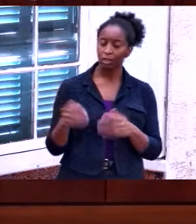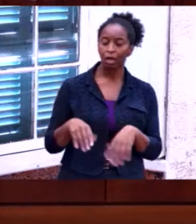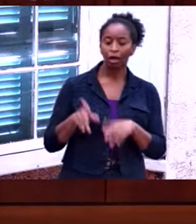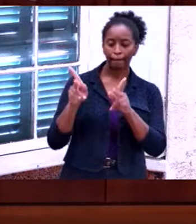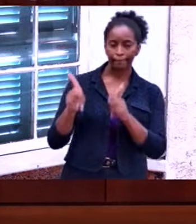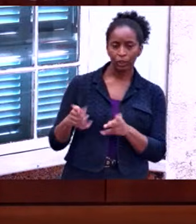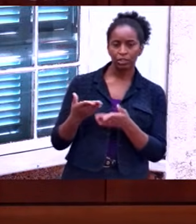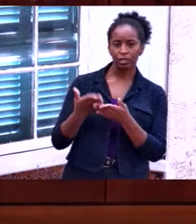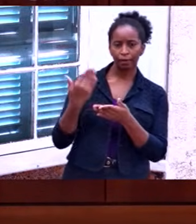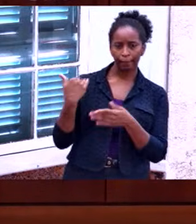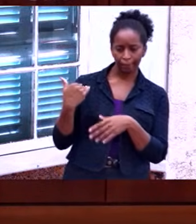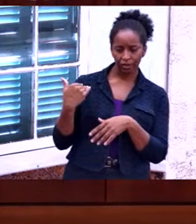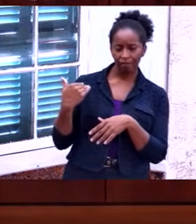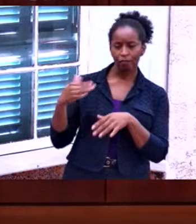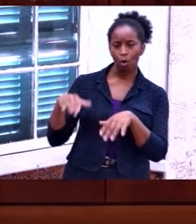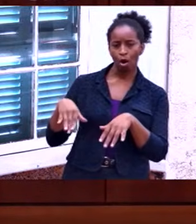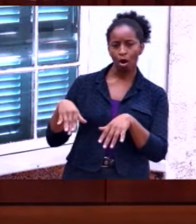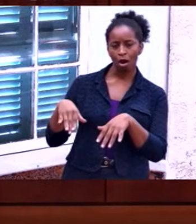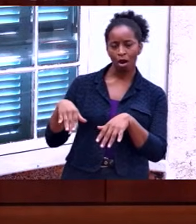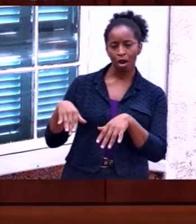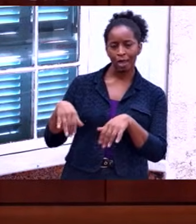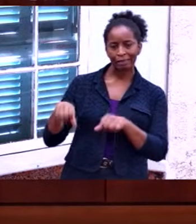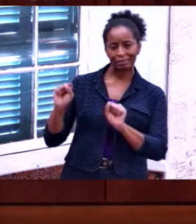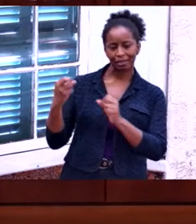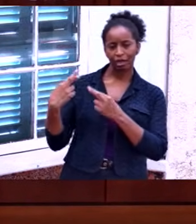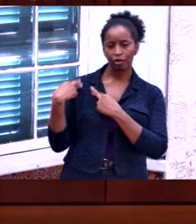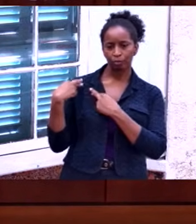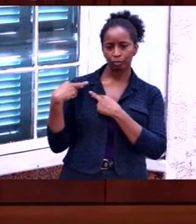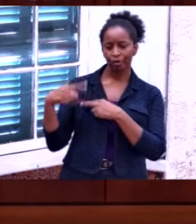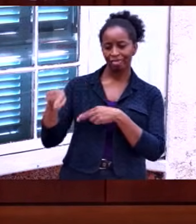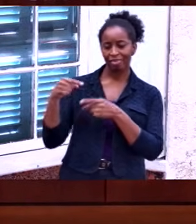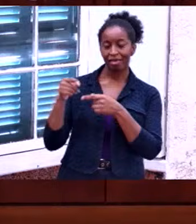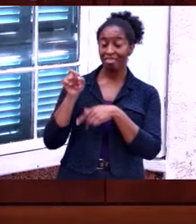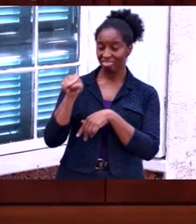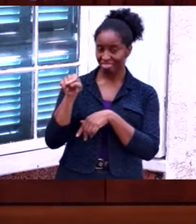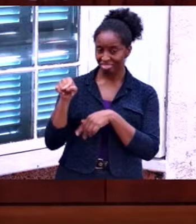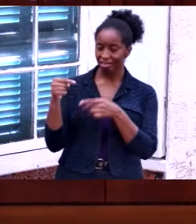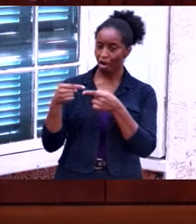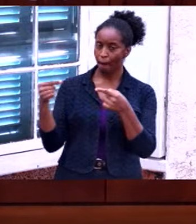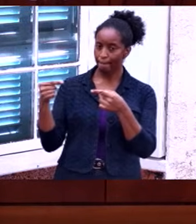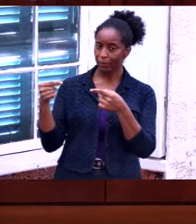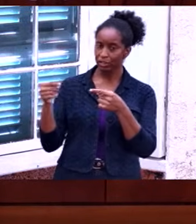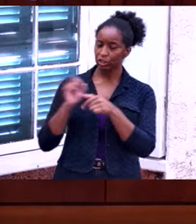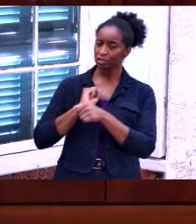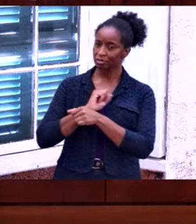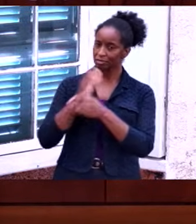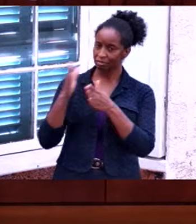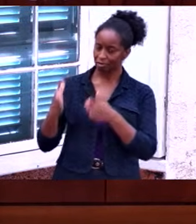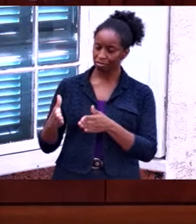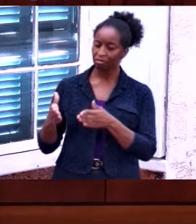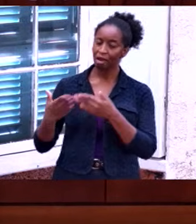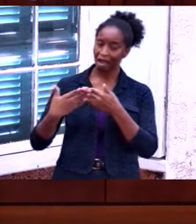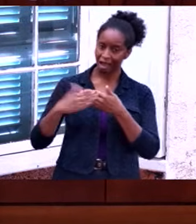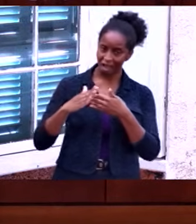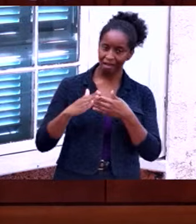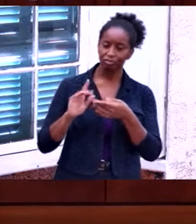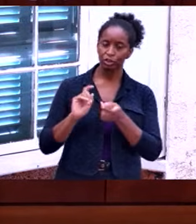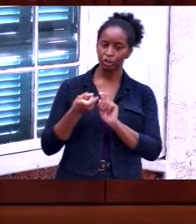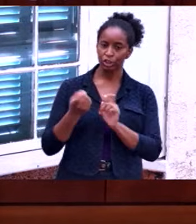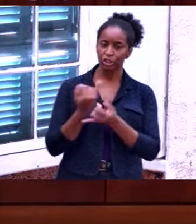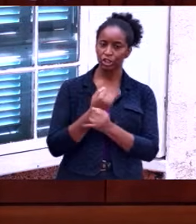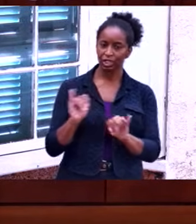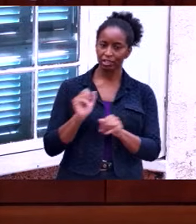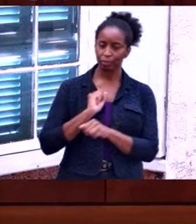senator the day after, certainly we know that independence can apply. And I'm sure we've seen other instances, Mr. President, where because